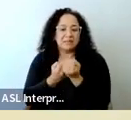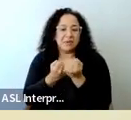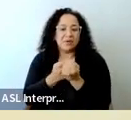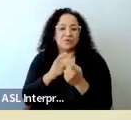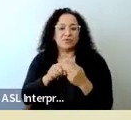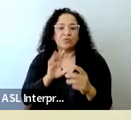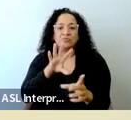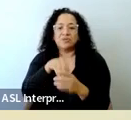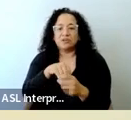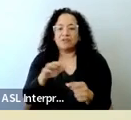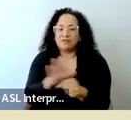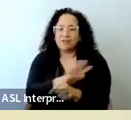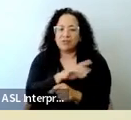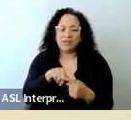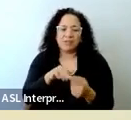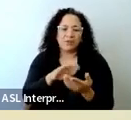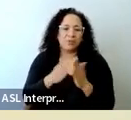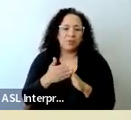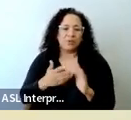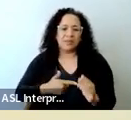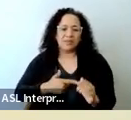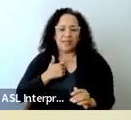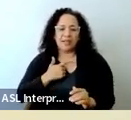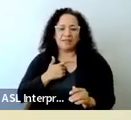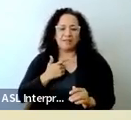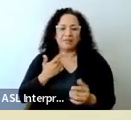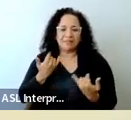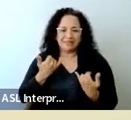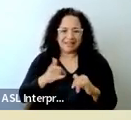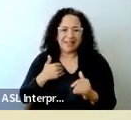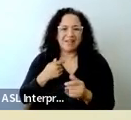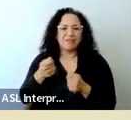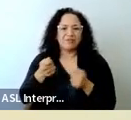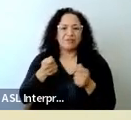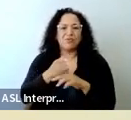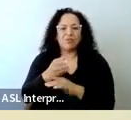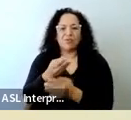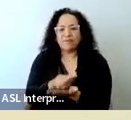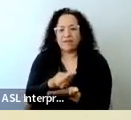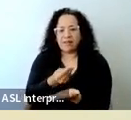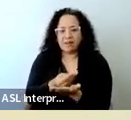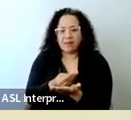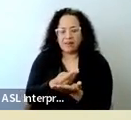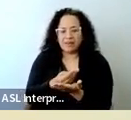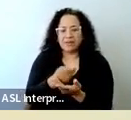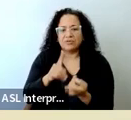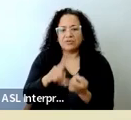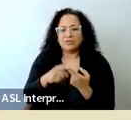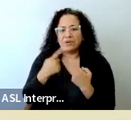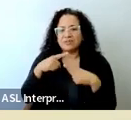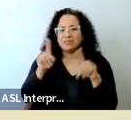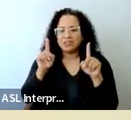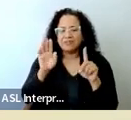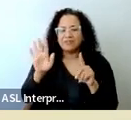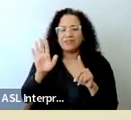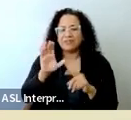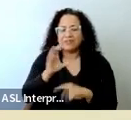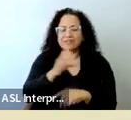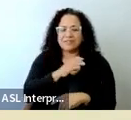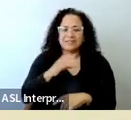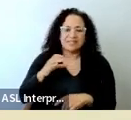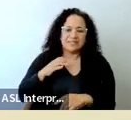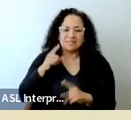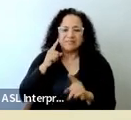participate fully in community life, they'll have that control over the funding in order to achieve their citizenship